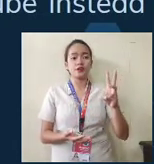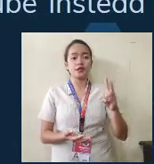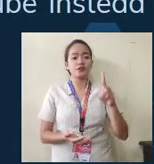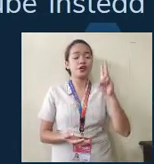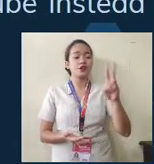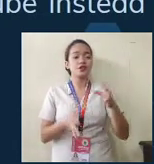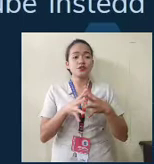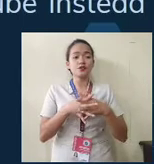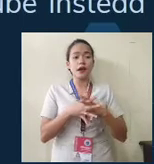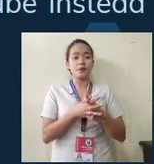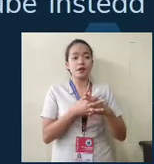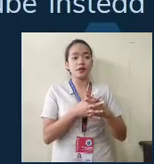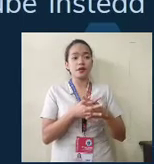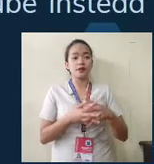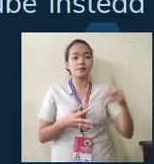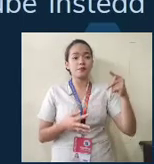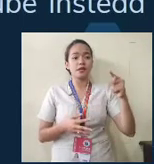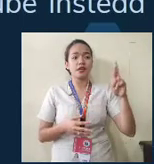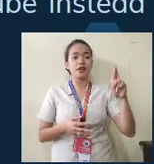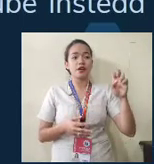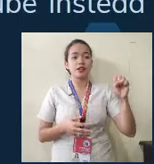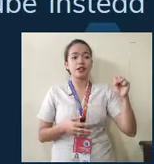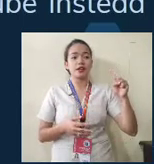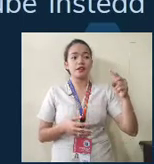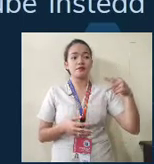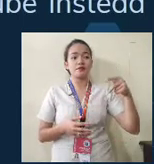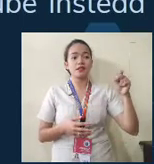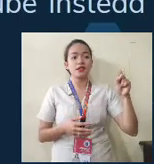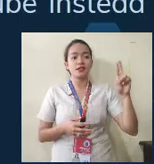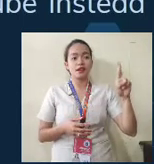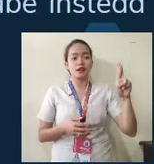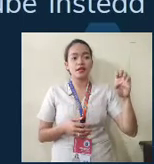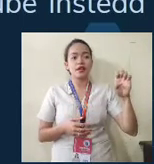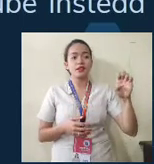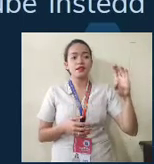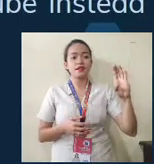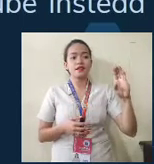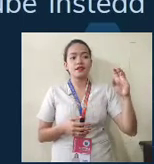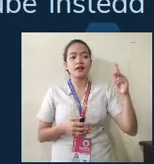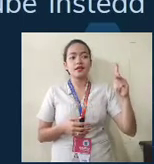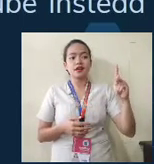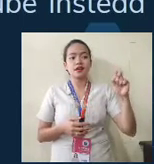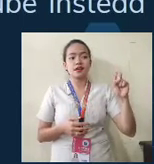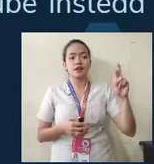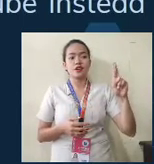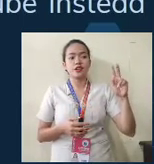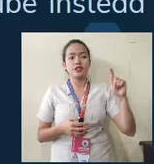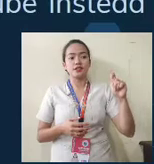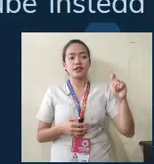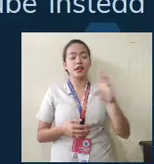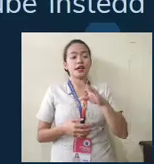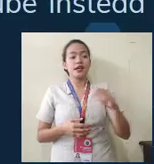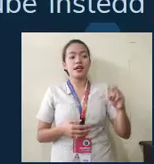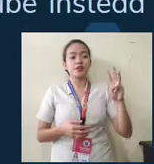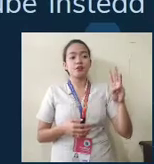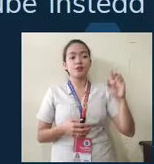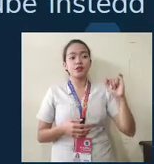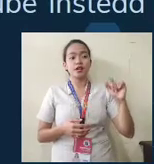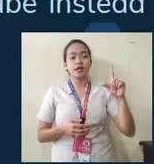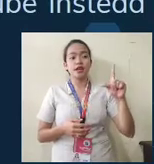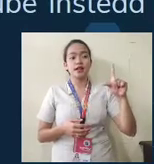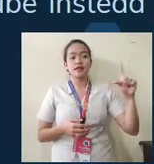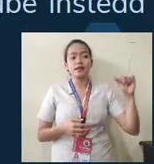1946, two Americans, Presper Eckert and William Mauchly, built the ENIAC,